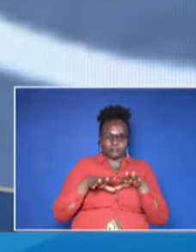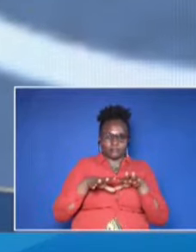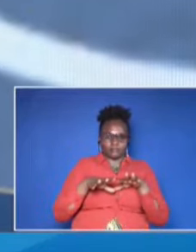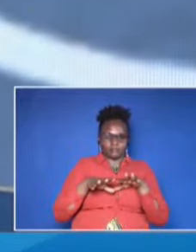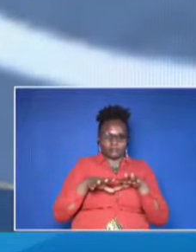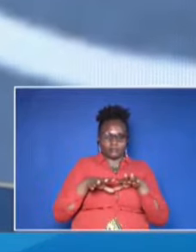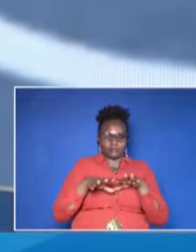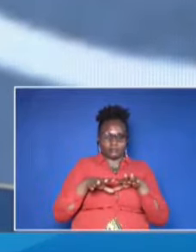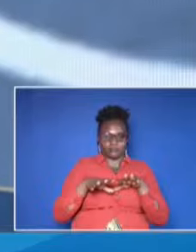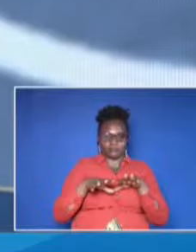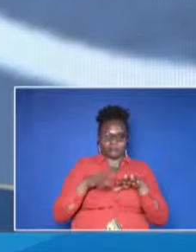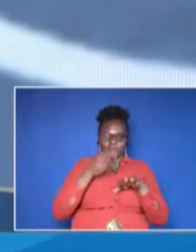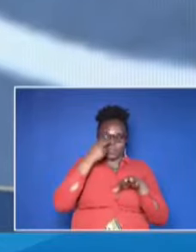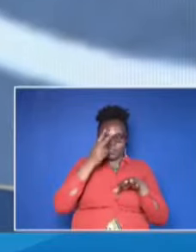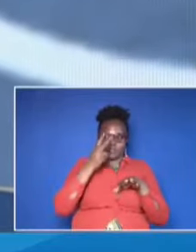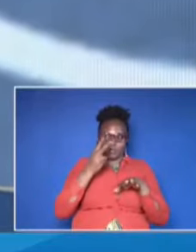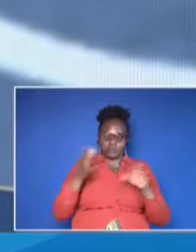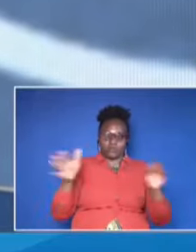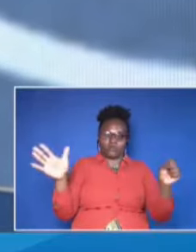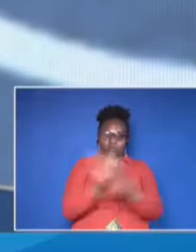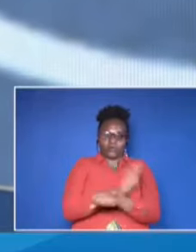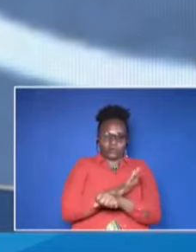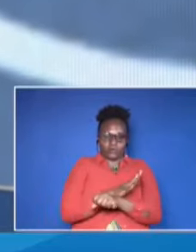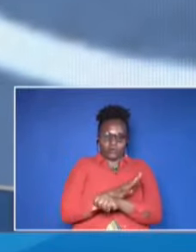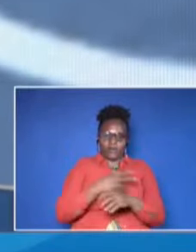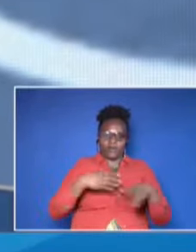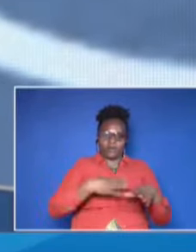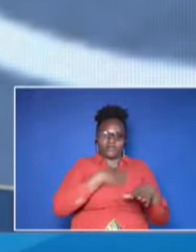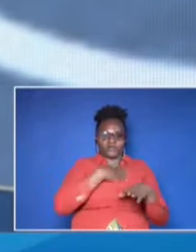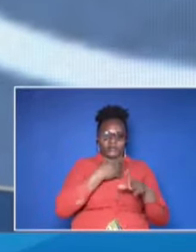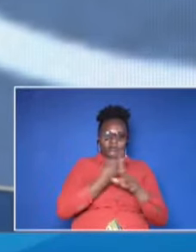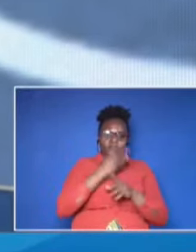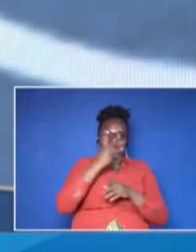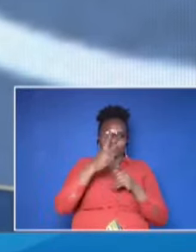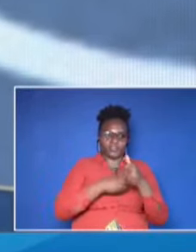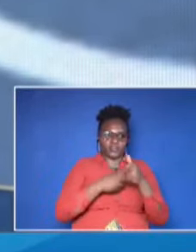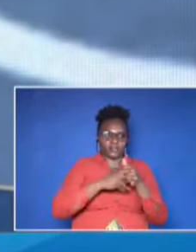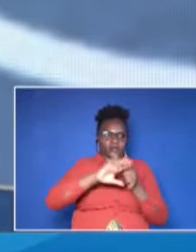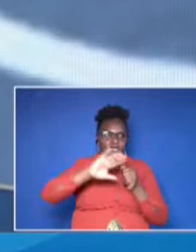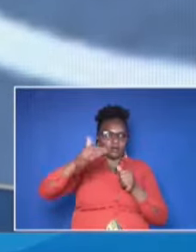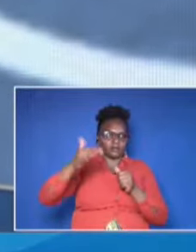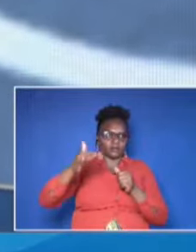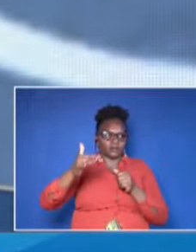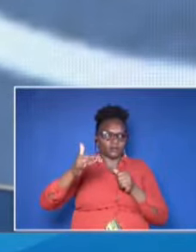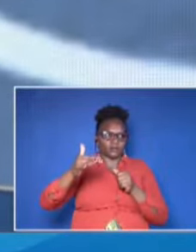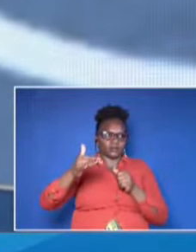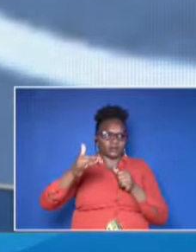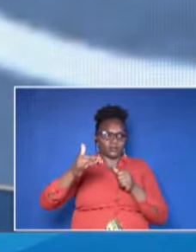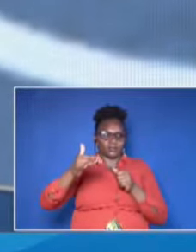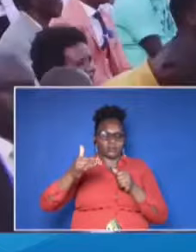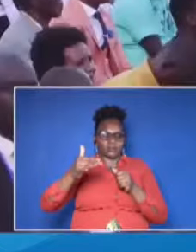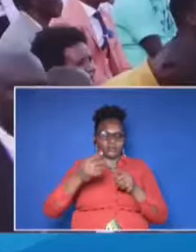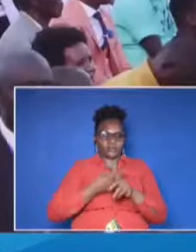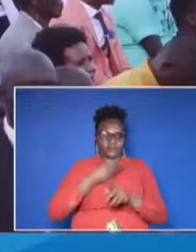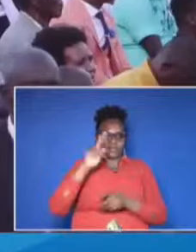Blessings we saw the Stadium fill up with guests from the 47 counties of the great